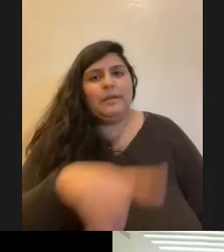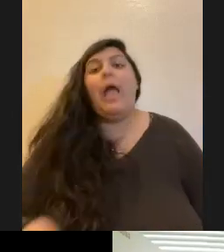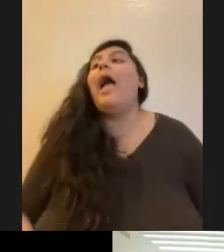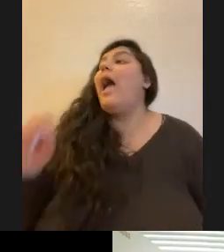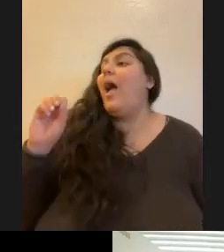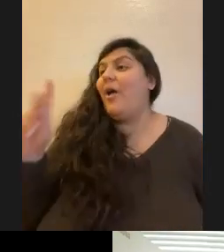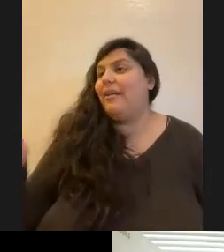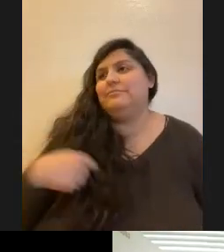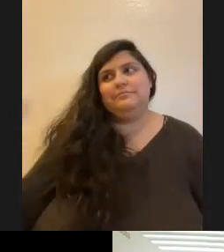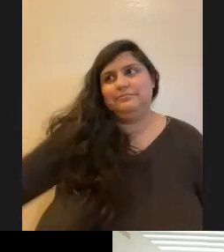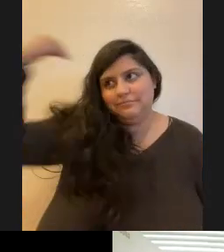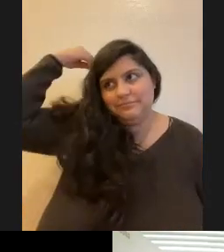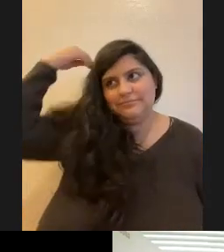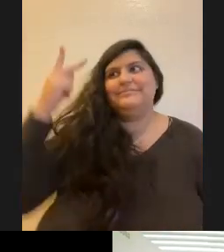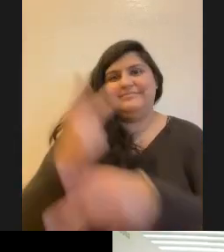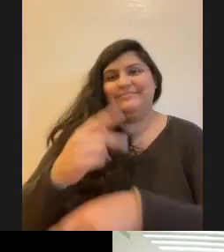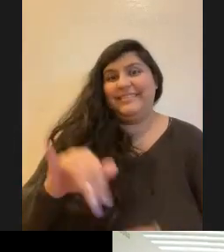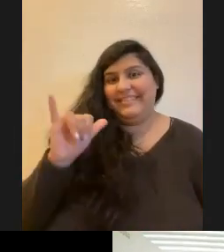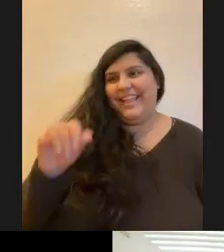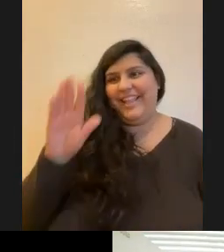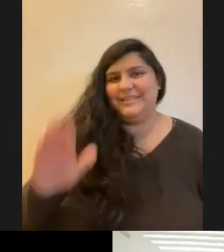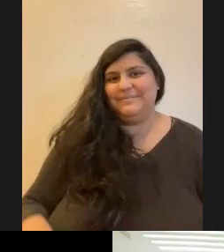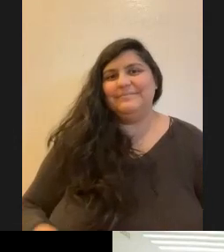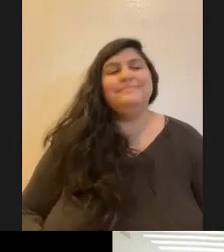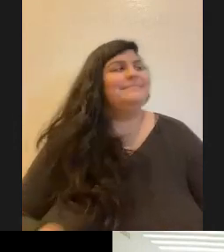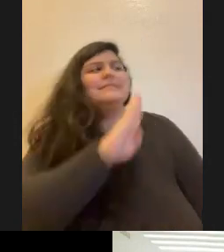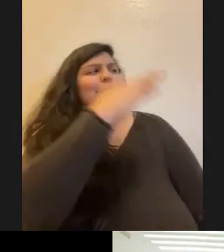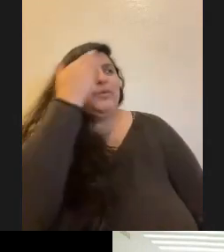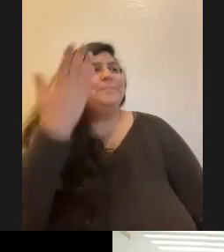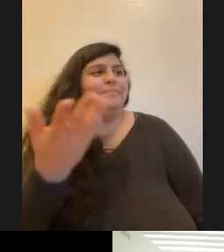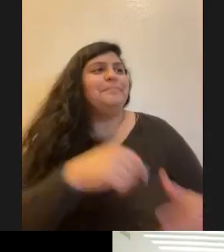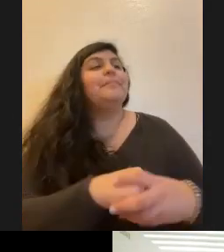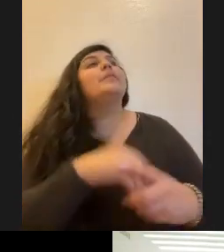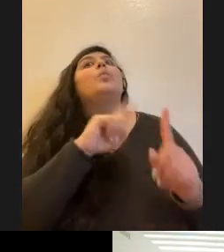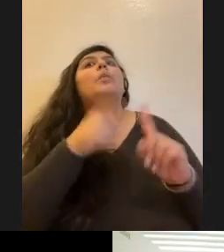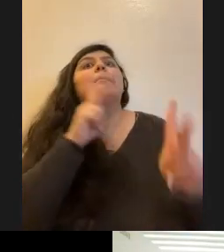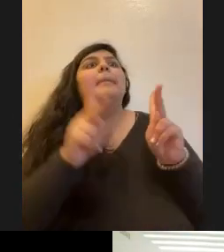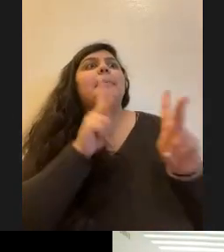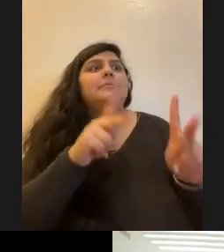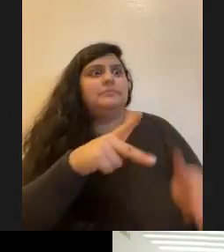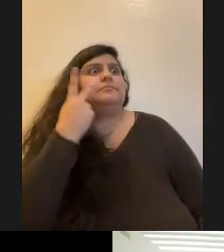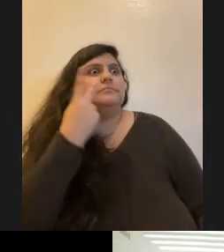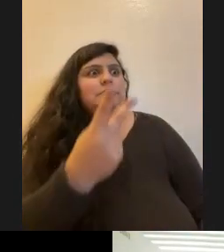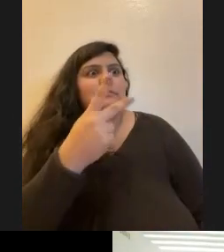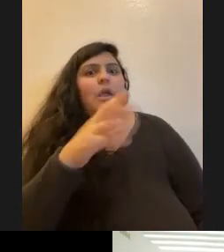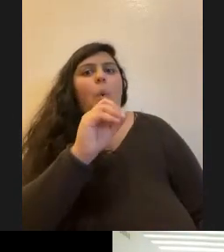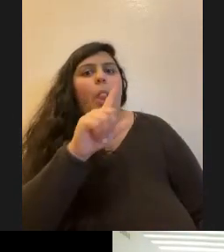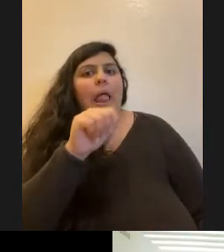I need to keep that in mind. That's awesome. You never know. Usually when people encounter colossal squid, it's